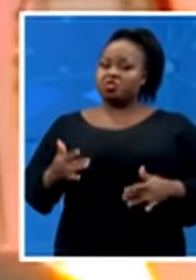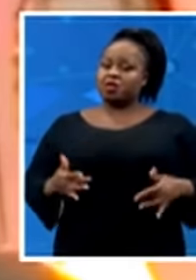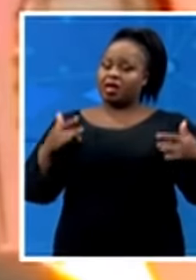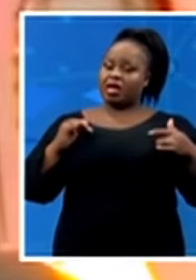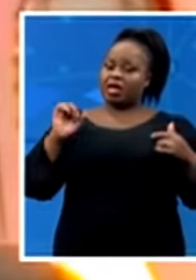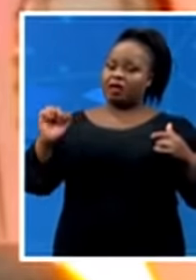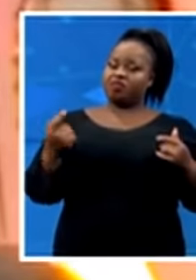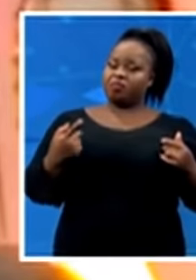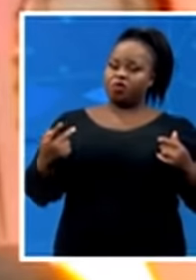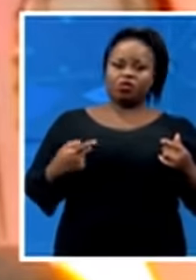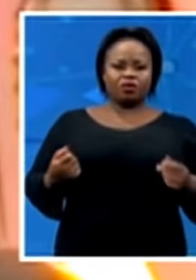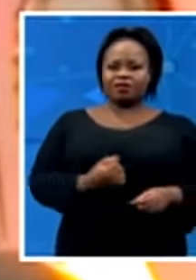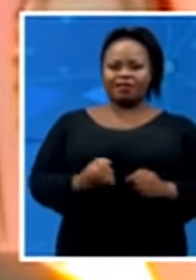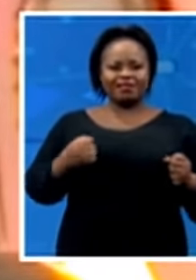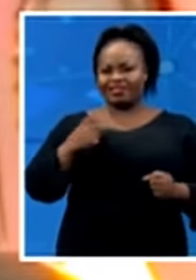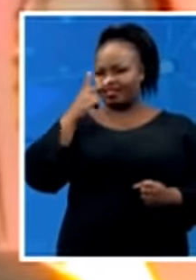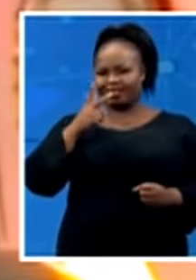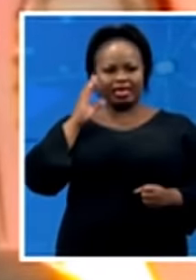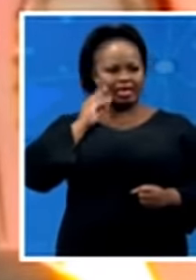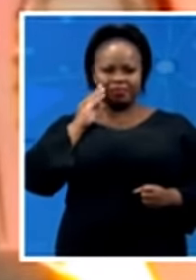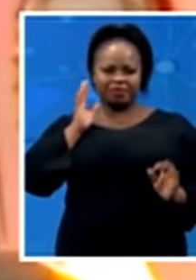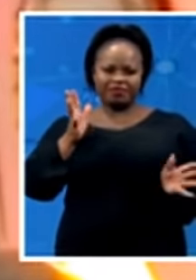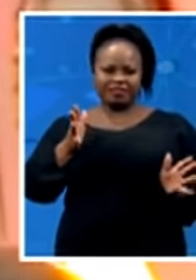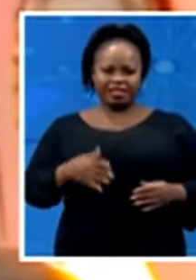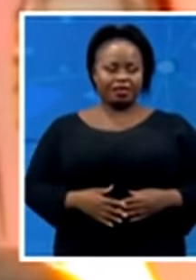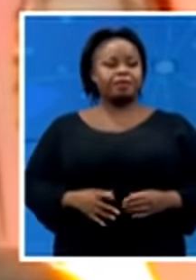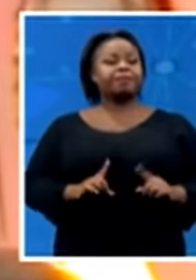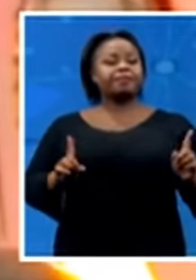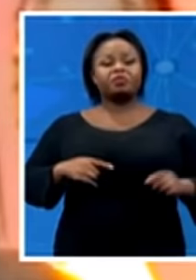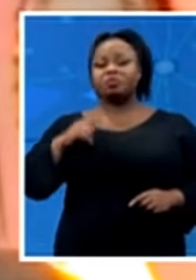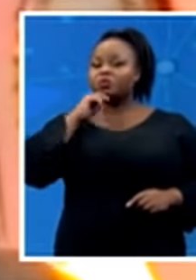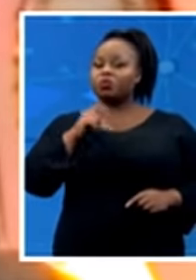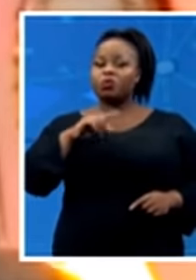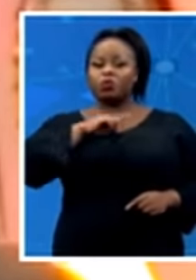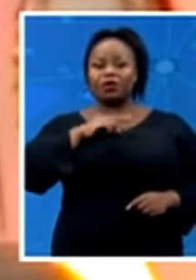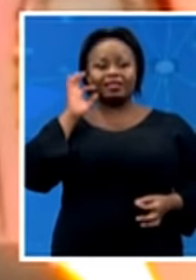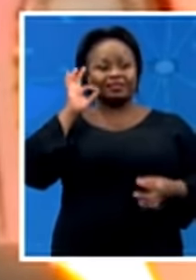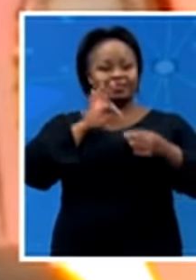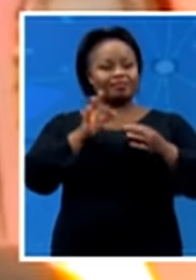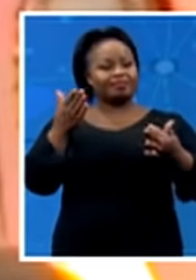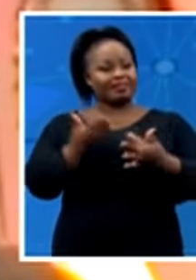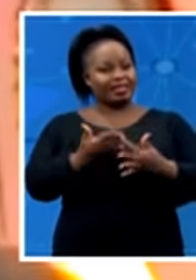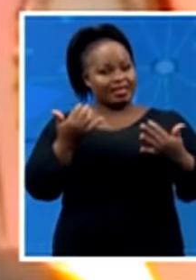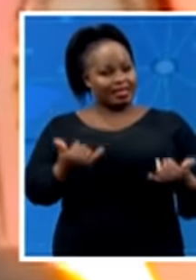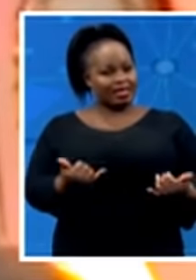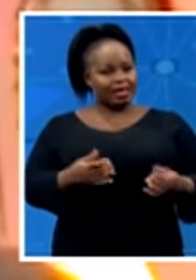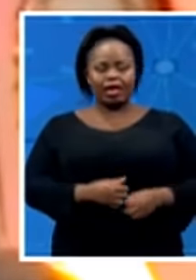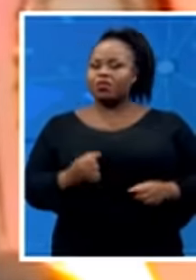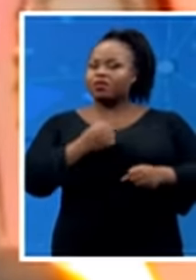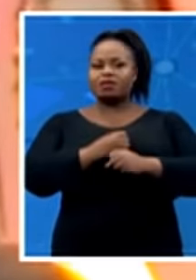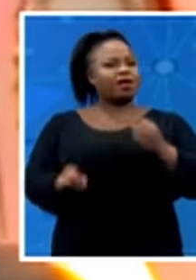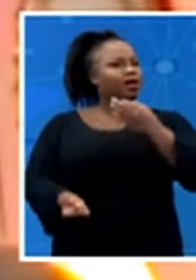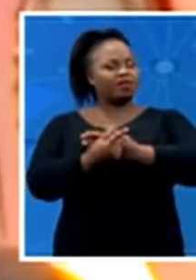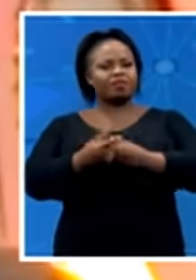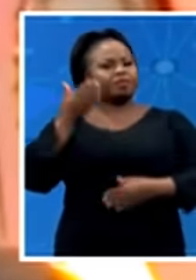similar case again. The fact is that this particular case is unprecedented in our total